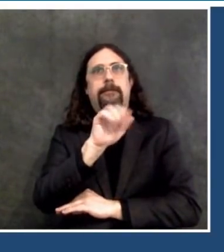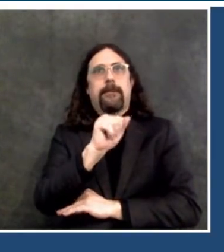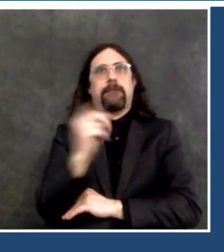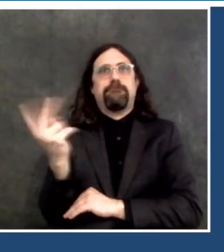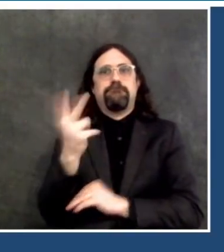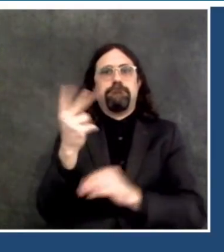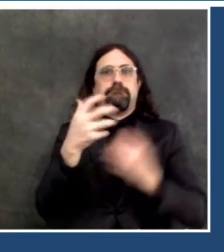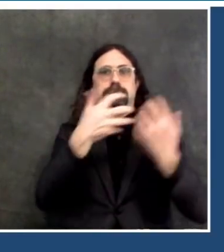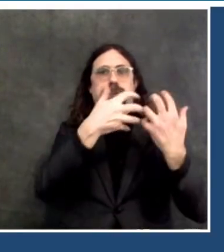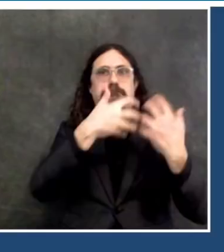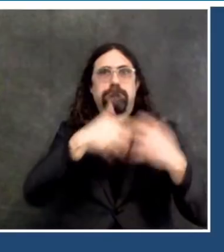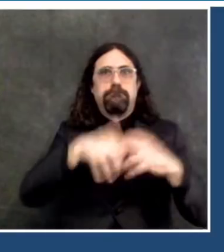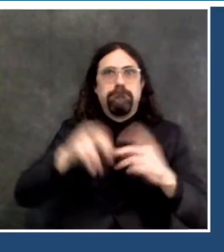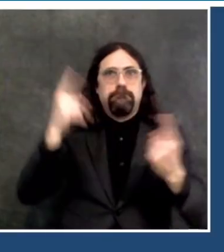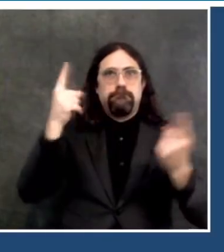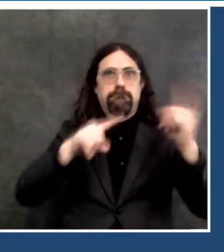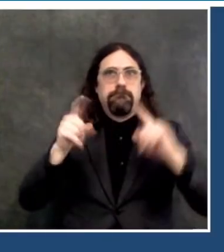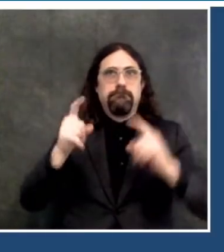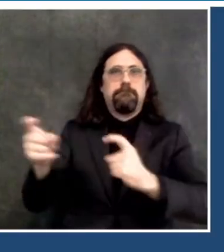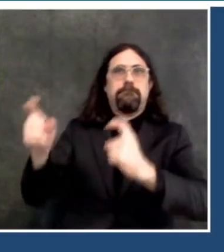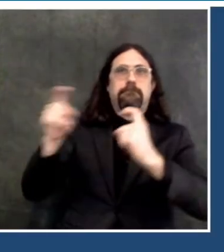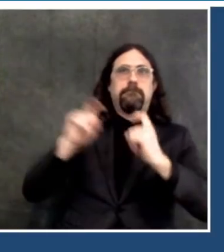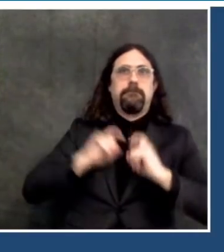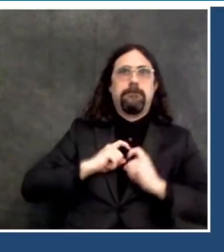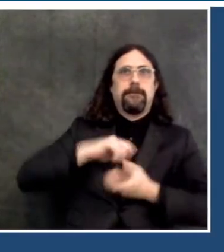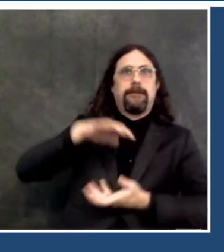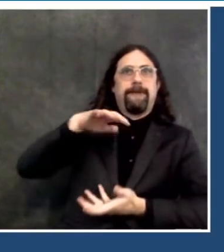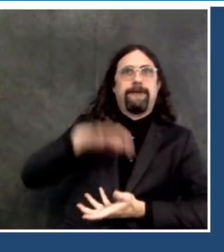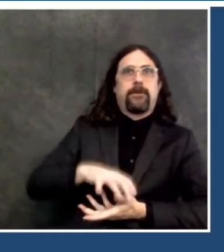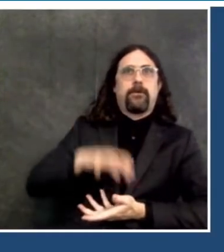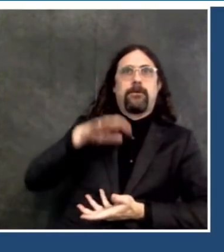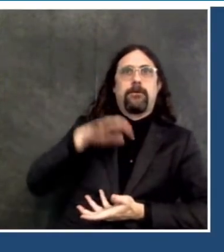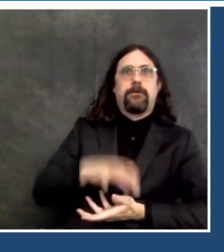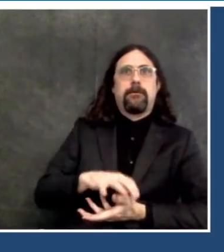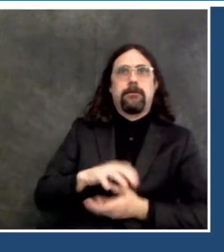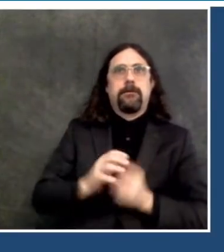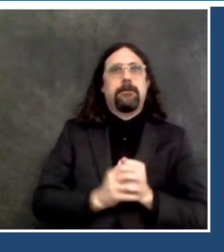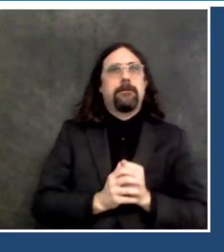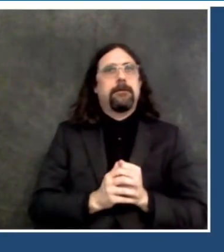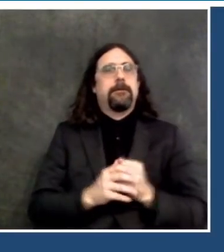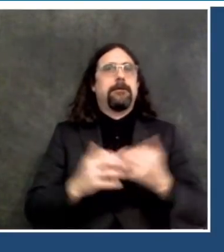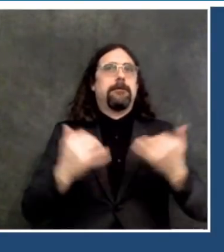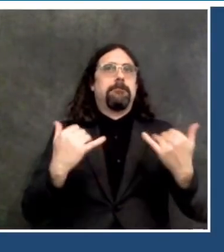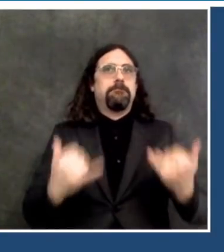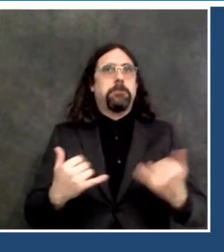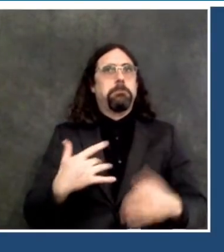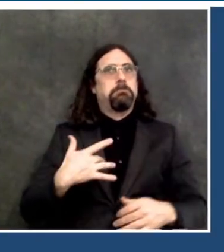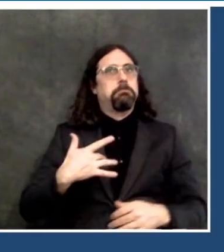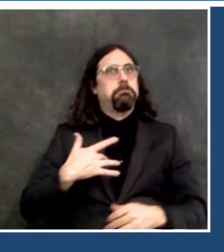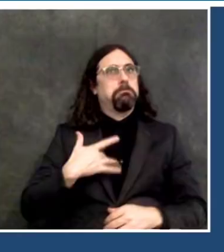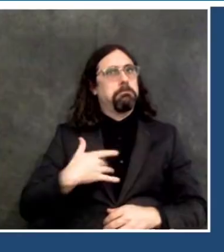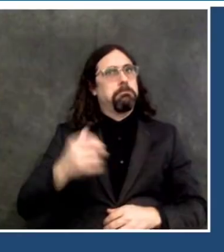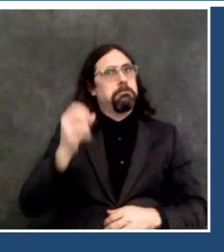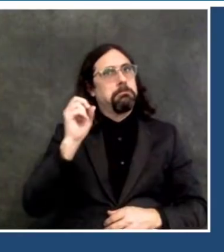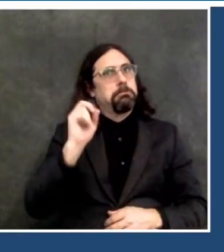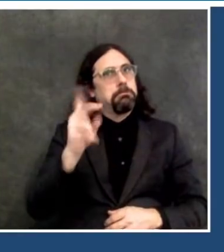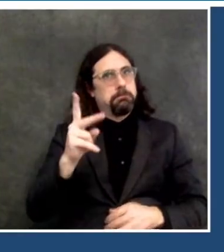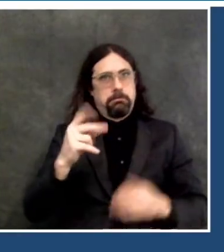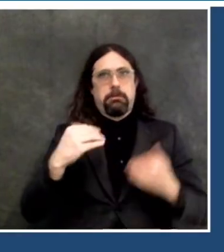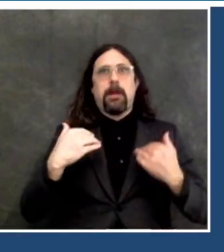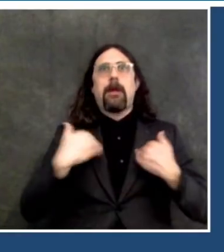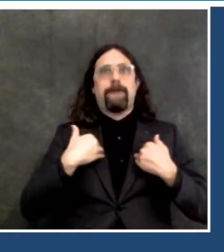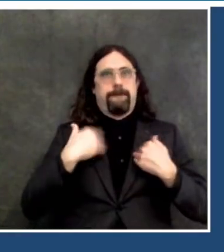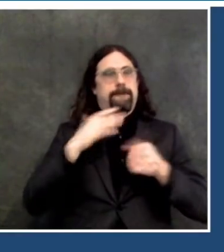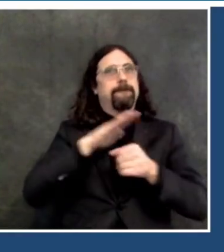is we will get through Sunday. But the tough news is what I told you yesterday is still true. We will need 2,500 to 3,000